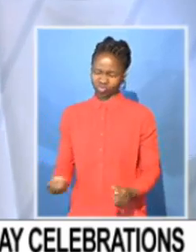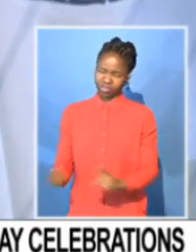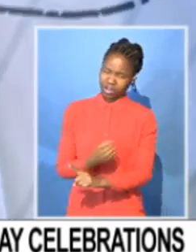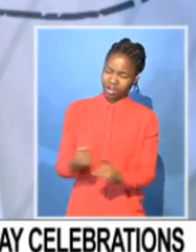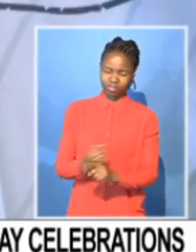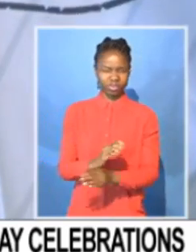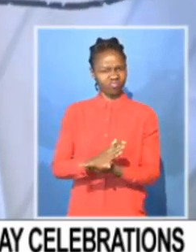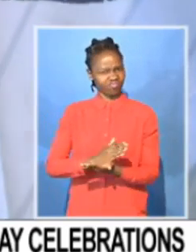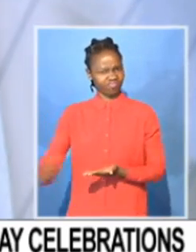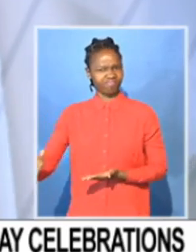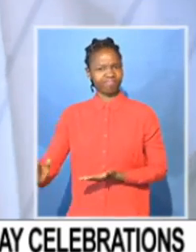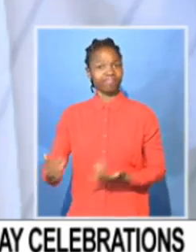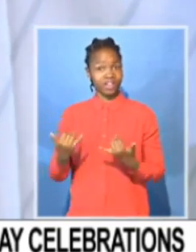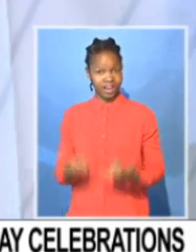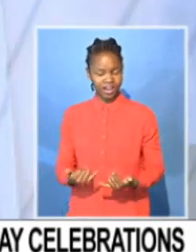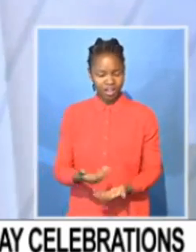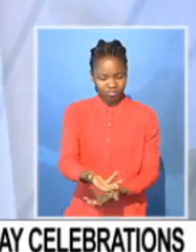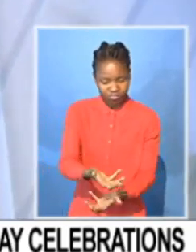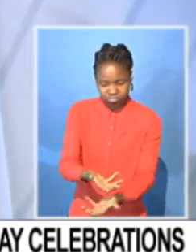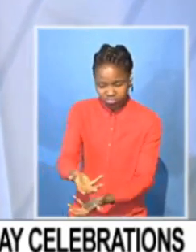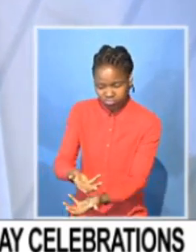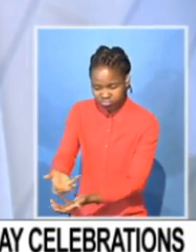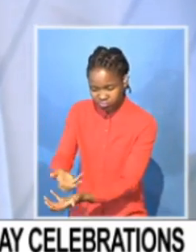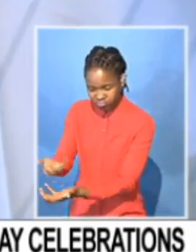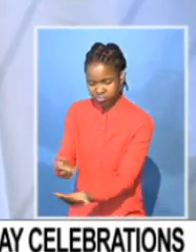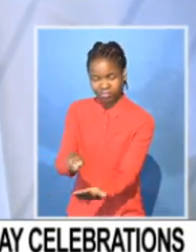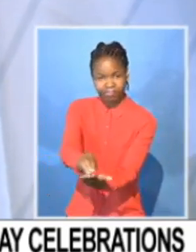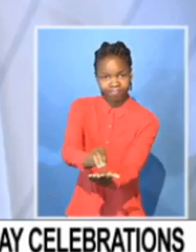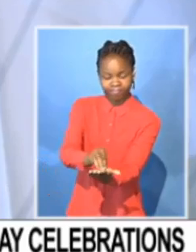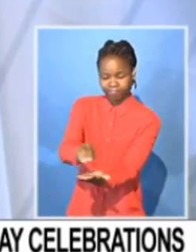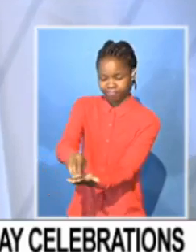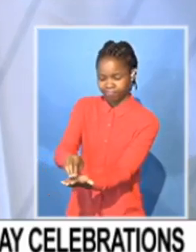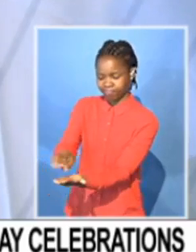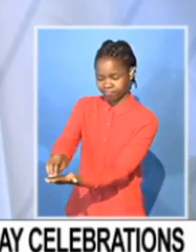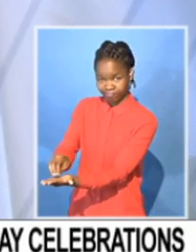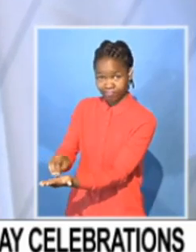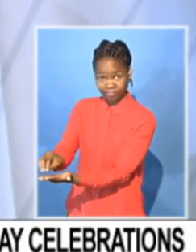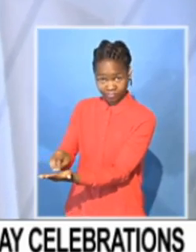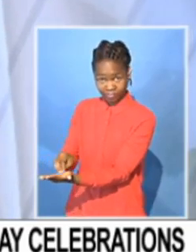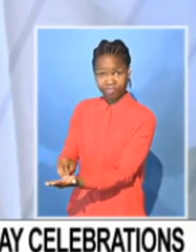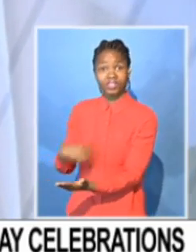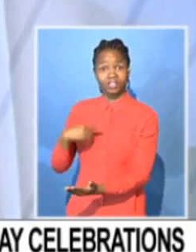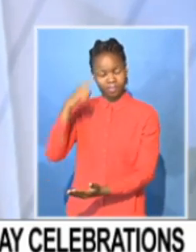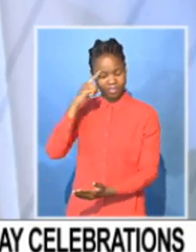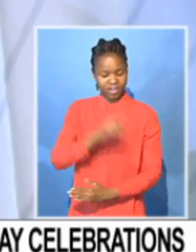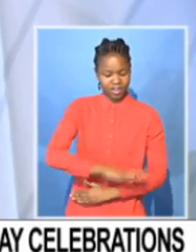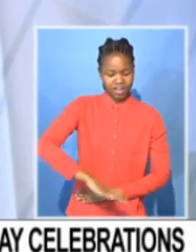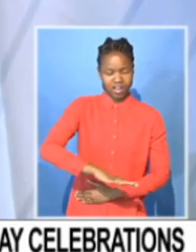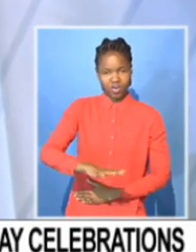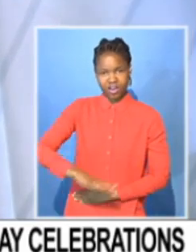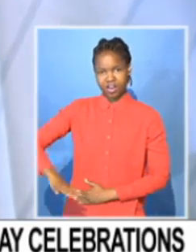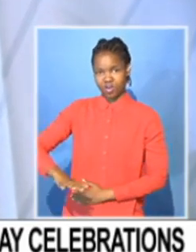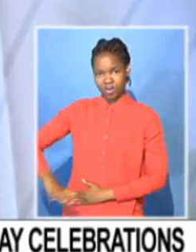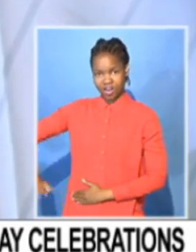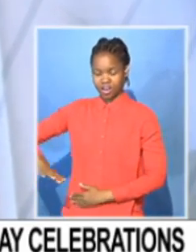These dialogues will be taking place in all districts of the